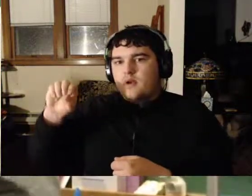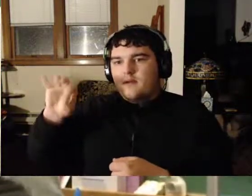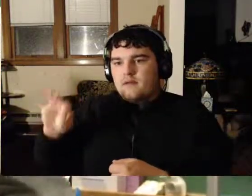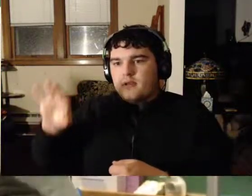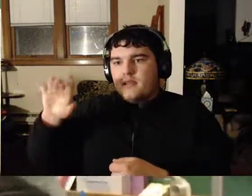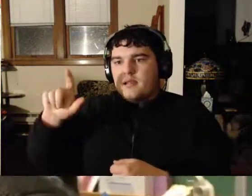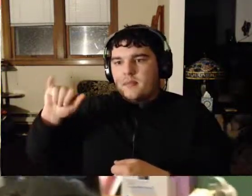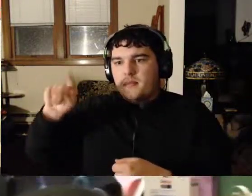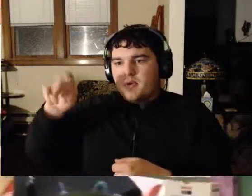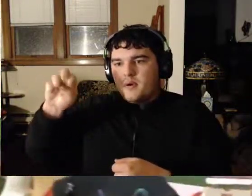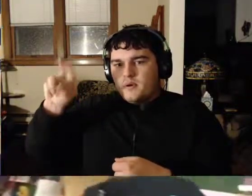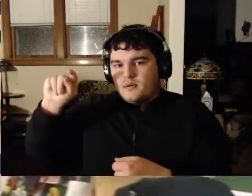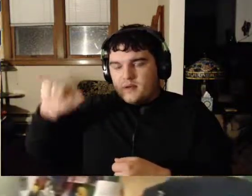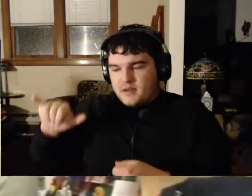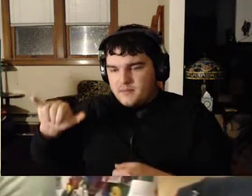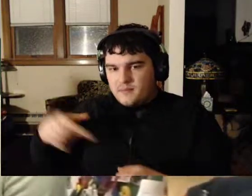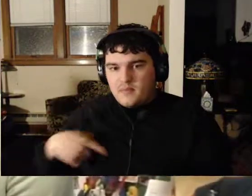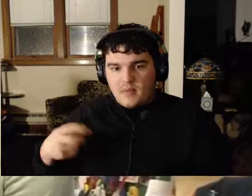that book.